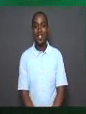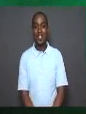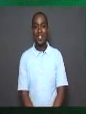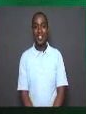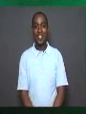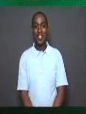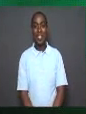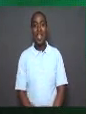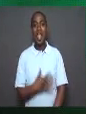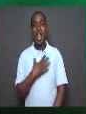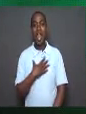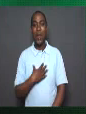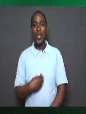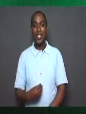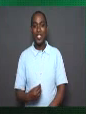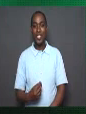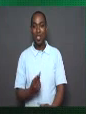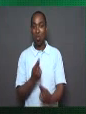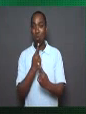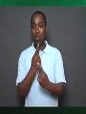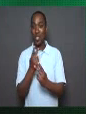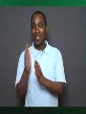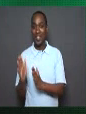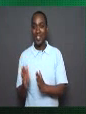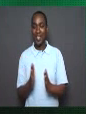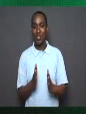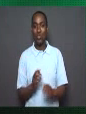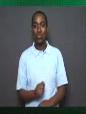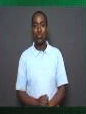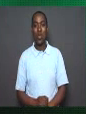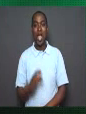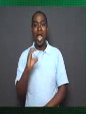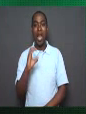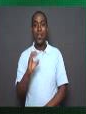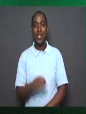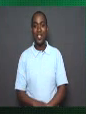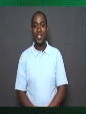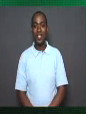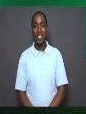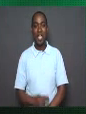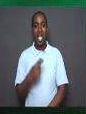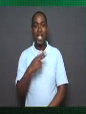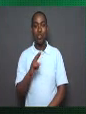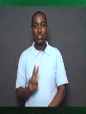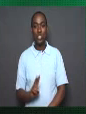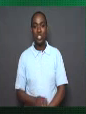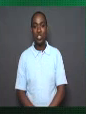The elements that make up proteins are carbon,